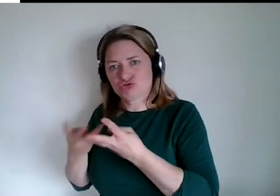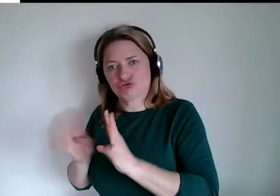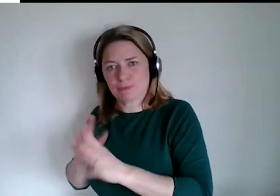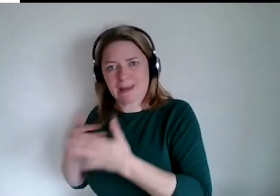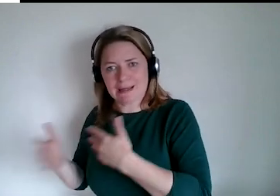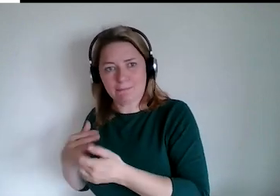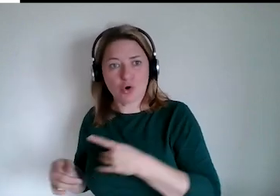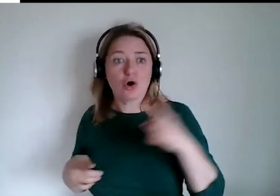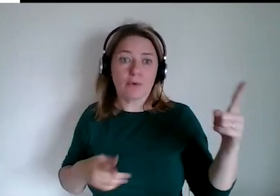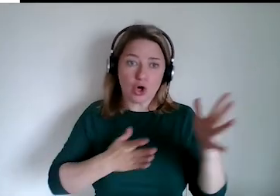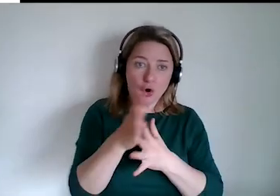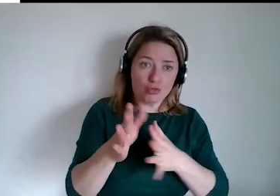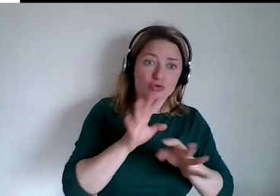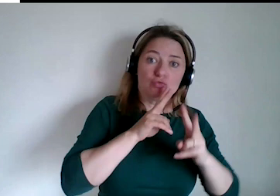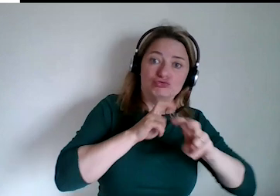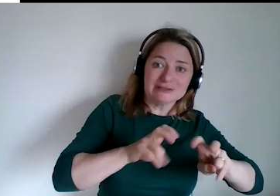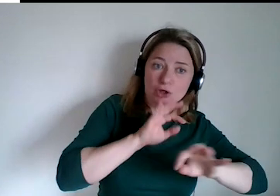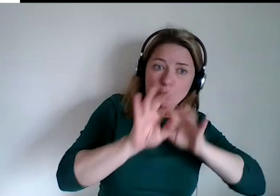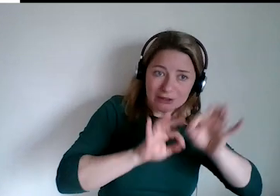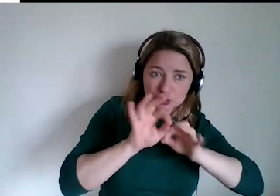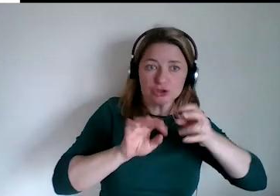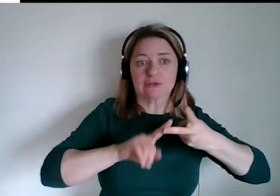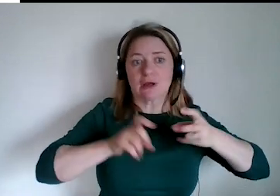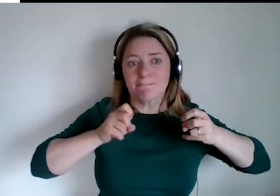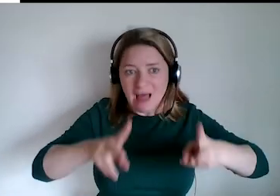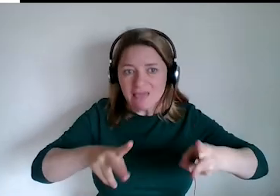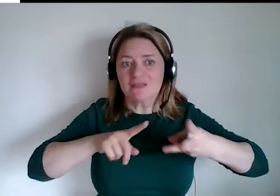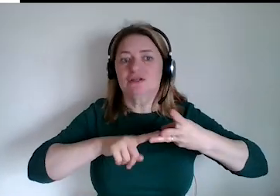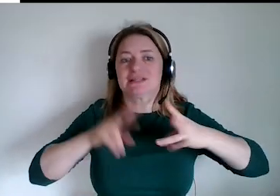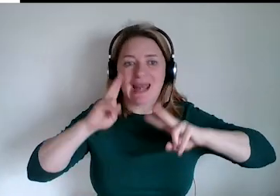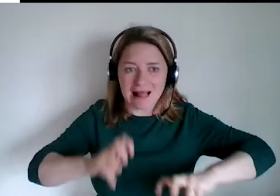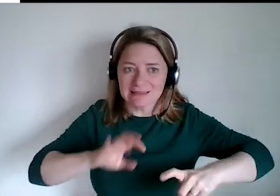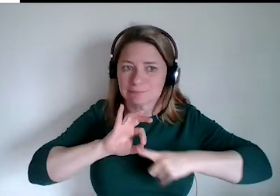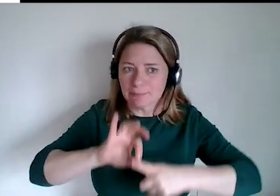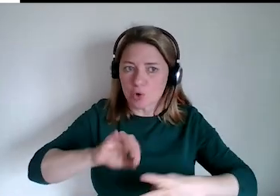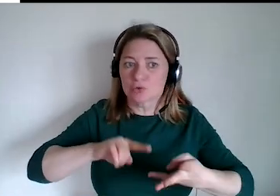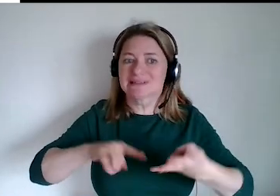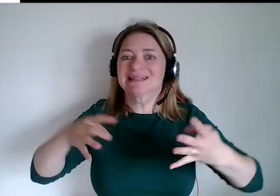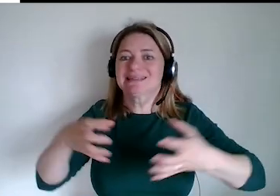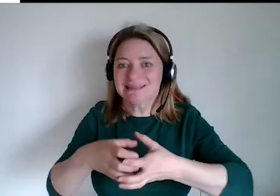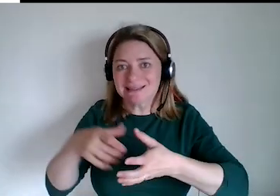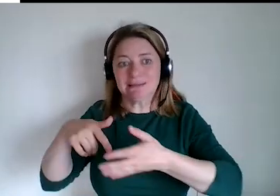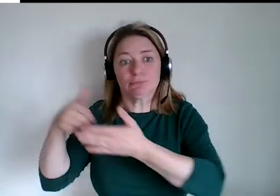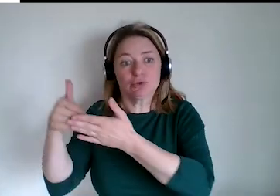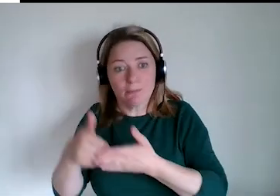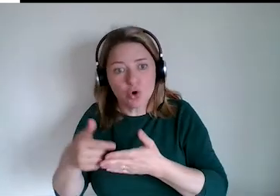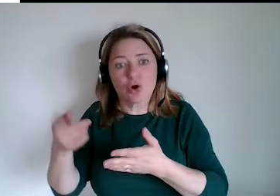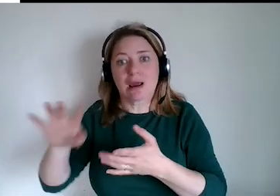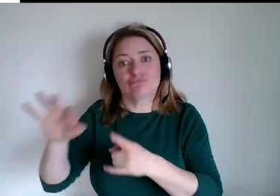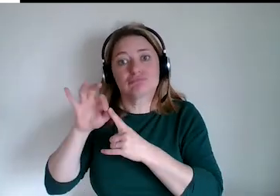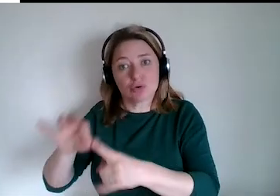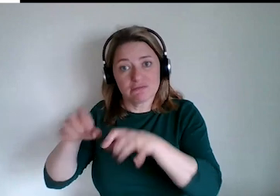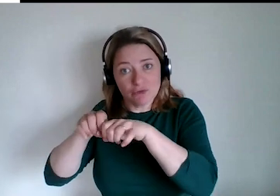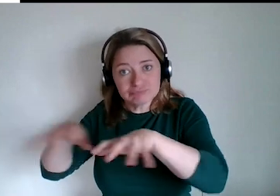methods, the analysis proposed. They also look at your team expertise, the support in terms of funded and unfunded time, and also